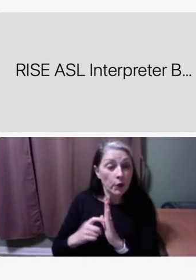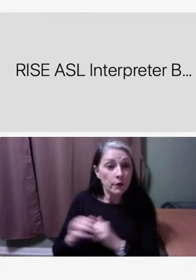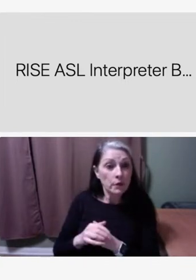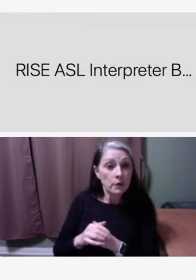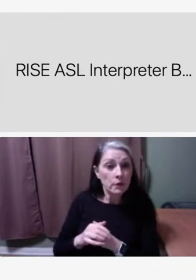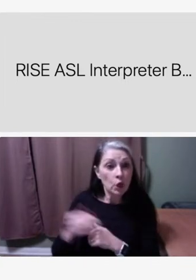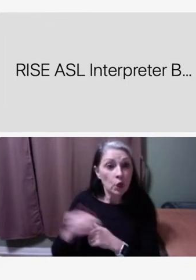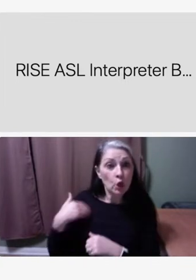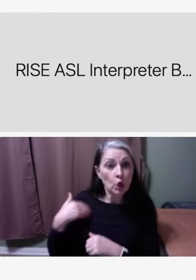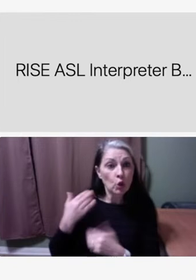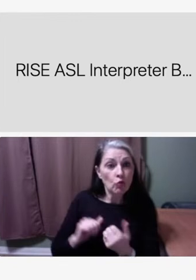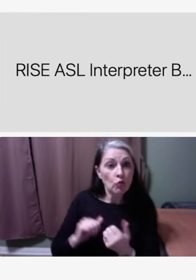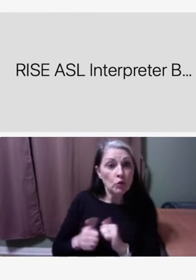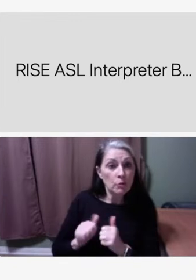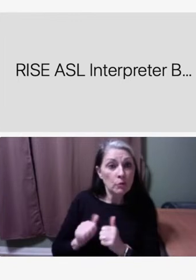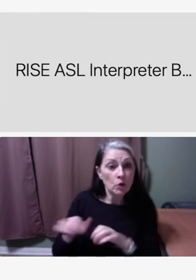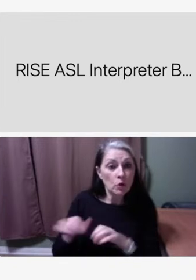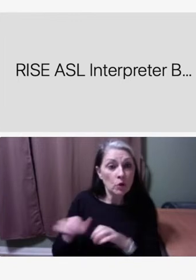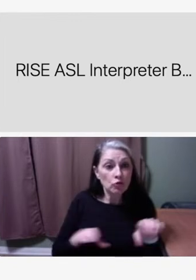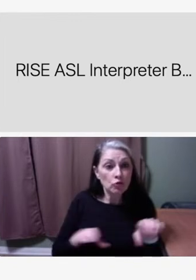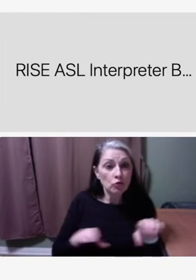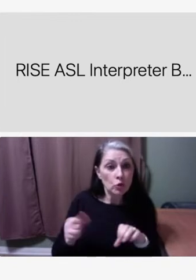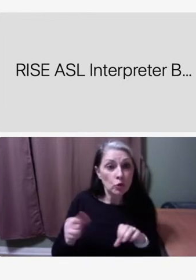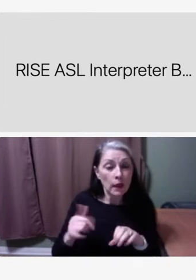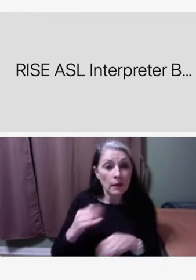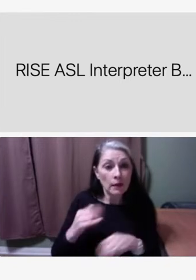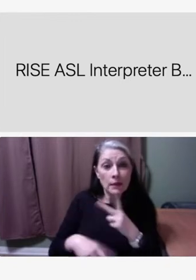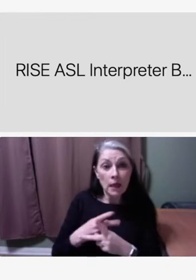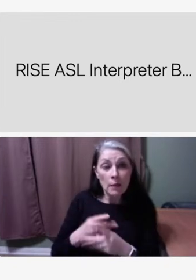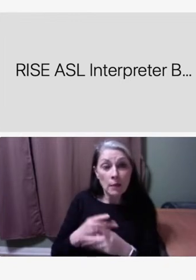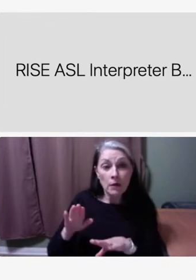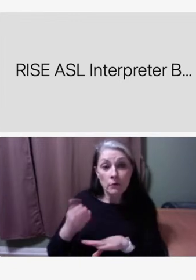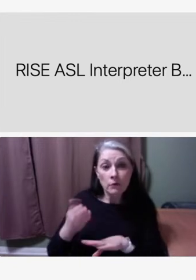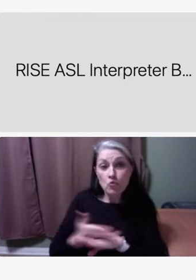do any type of repair to the field if damaged,